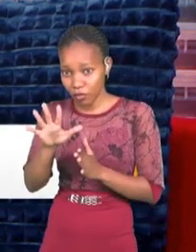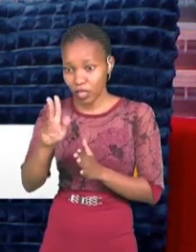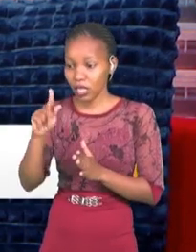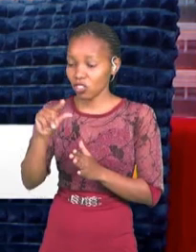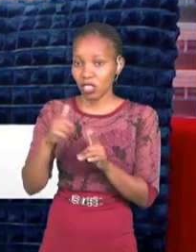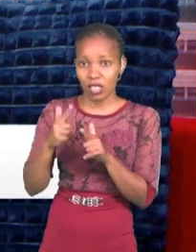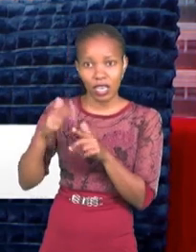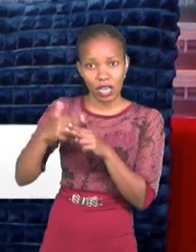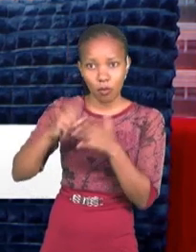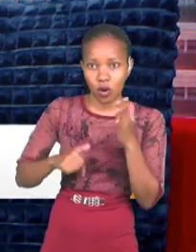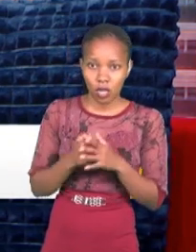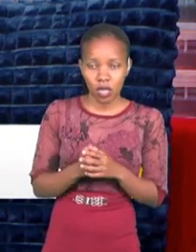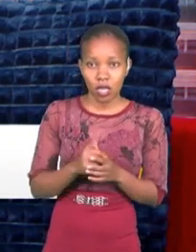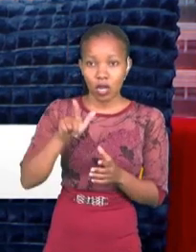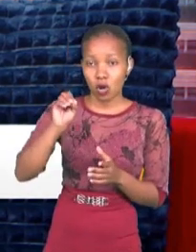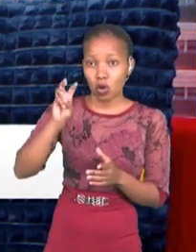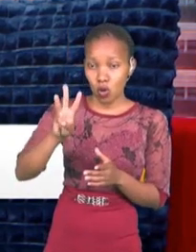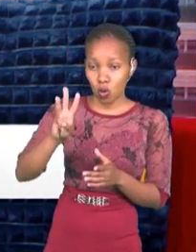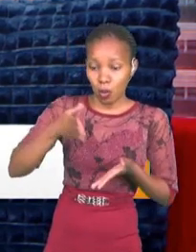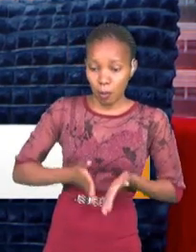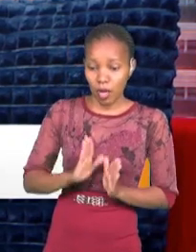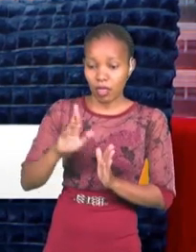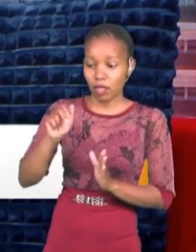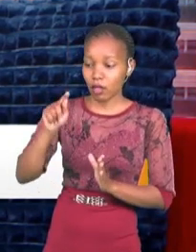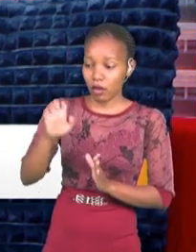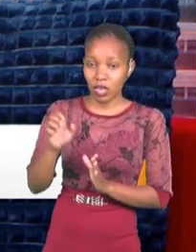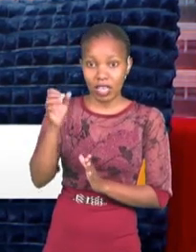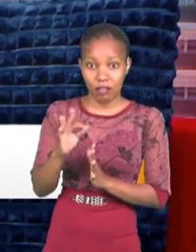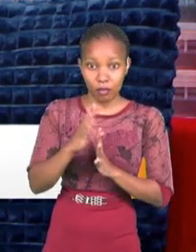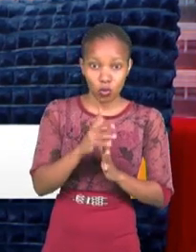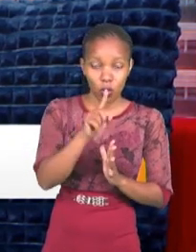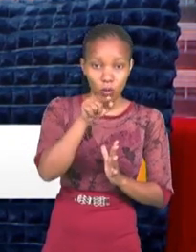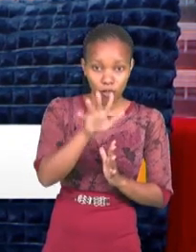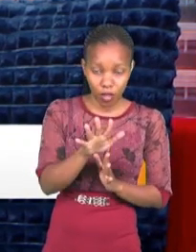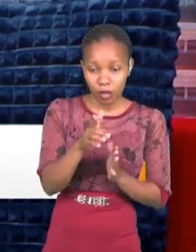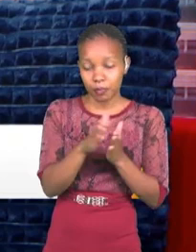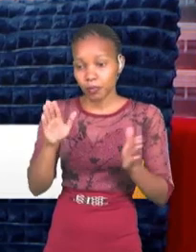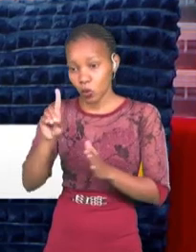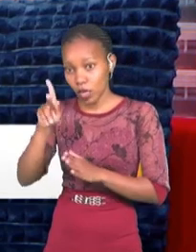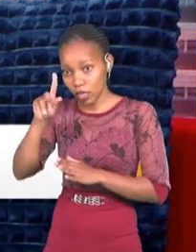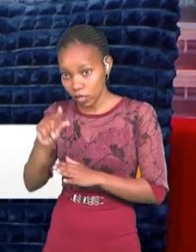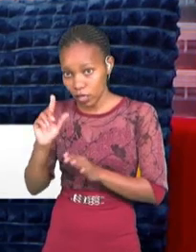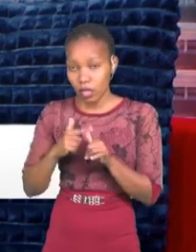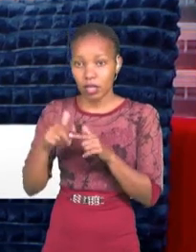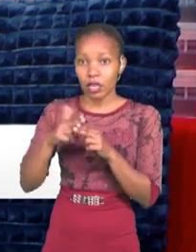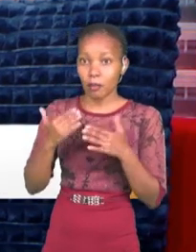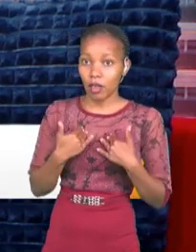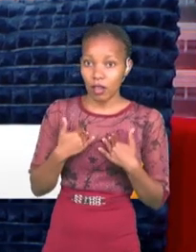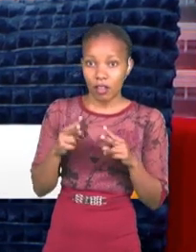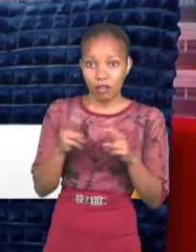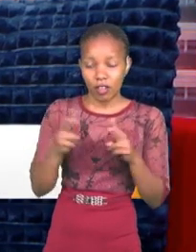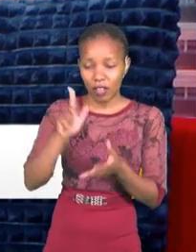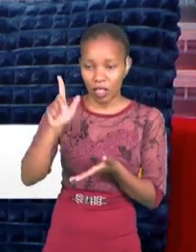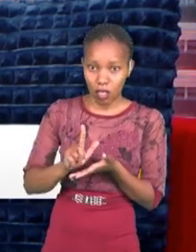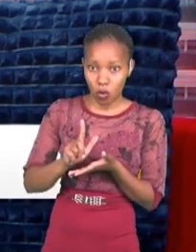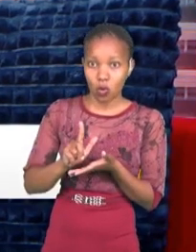called as low birth weight. If birth weight is between 1.5 to 1 kg, it is called as very low birth